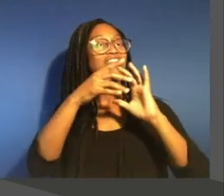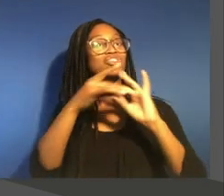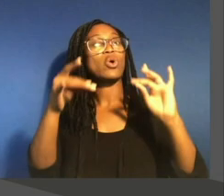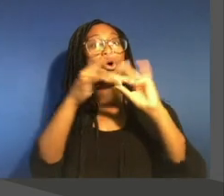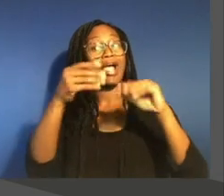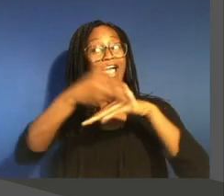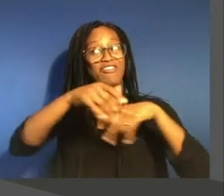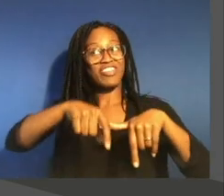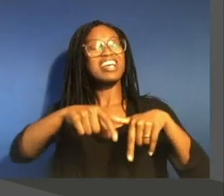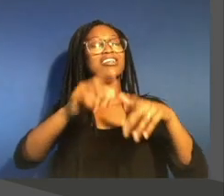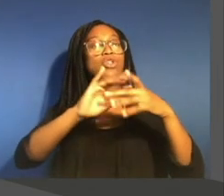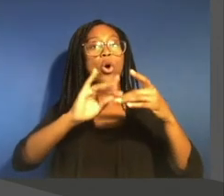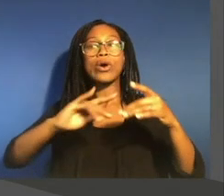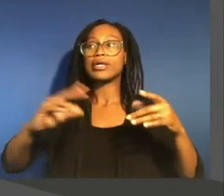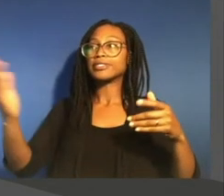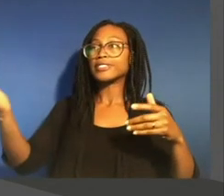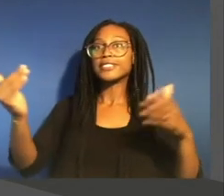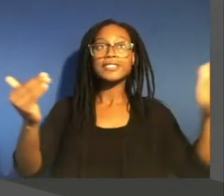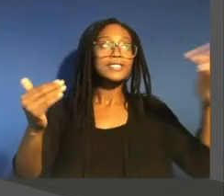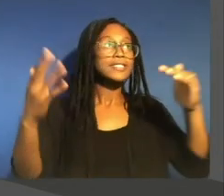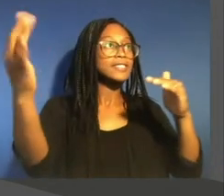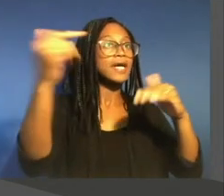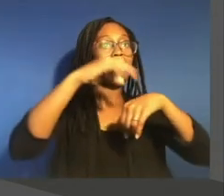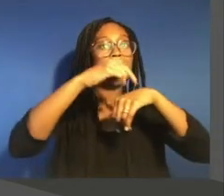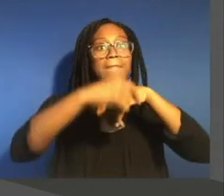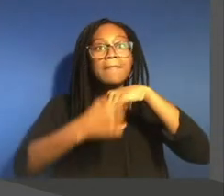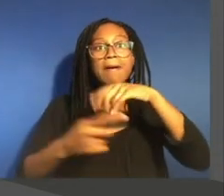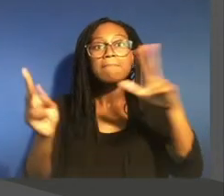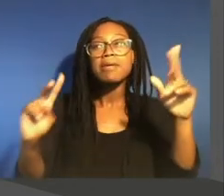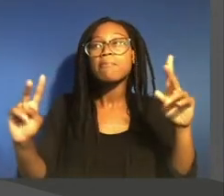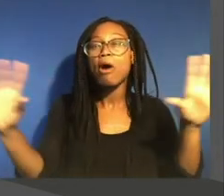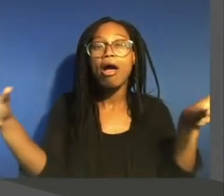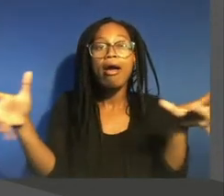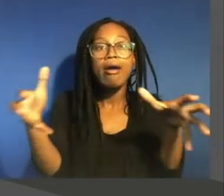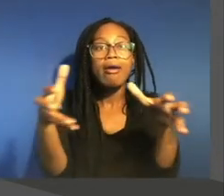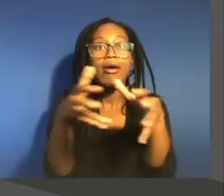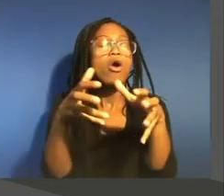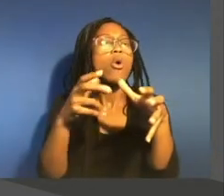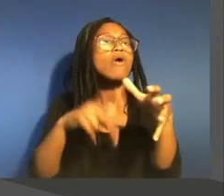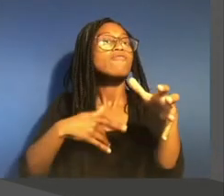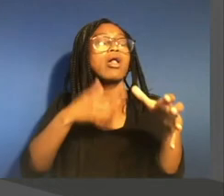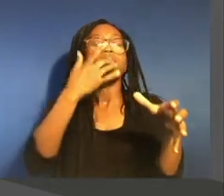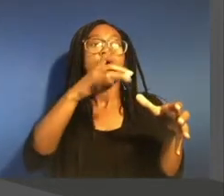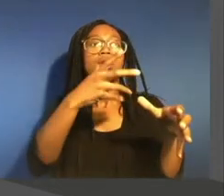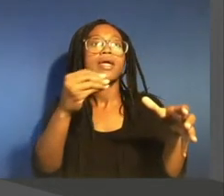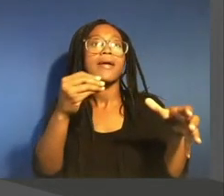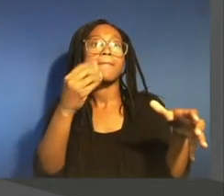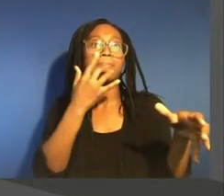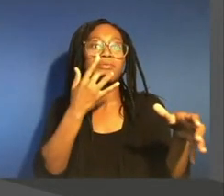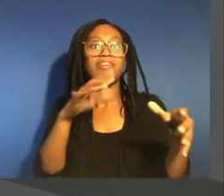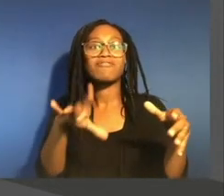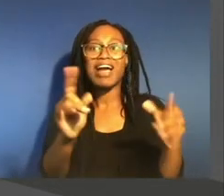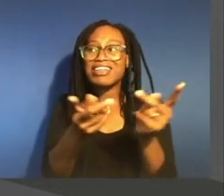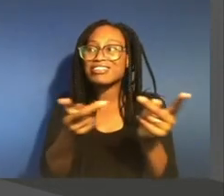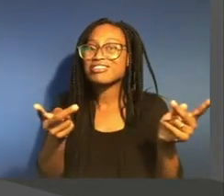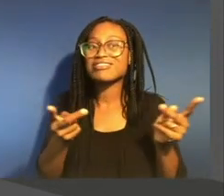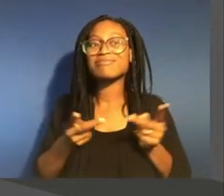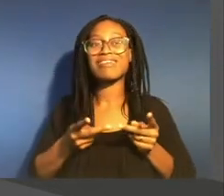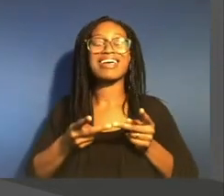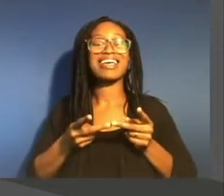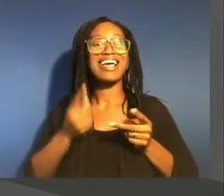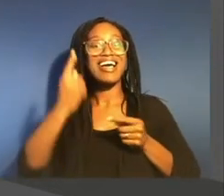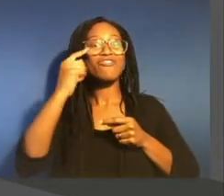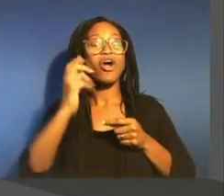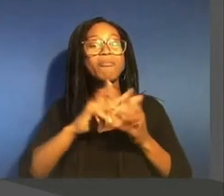say, let's make it real. And we were so lucky and privileged to find a space and an opportunity to do this project under the